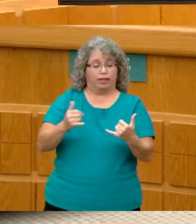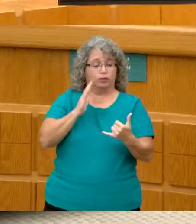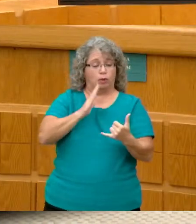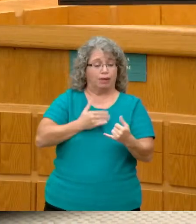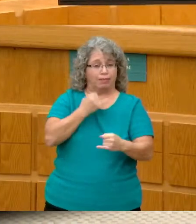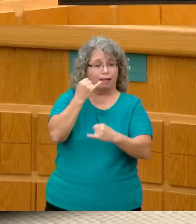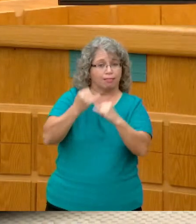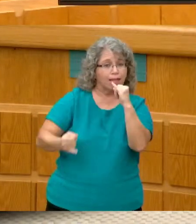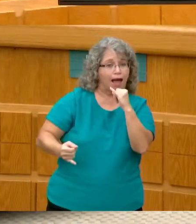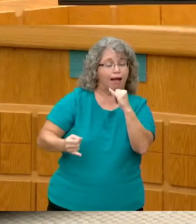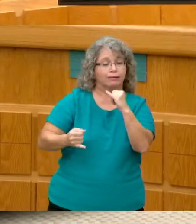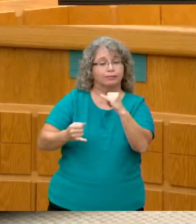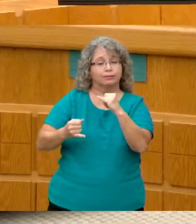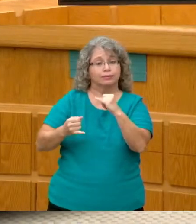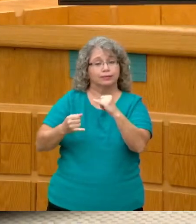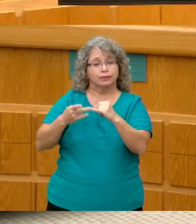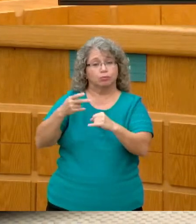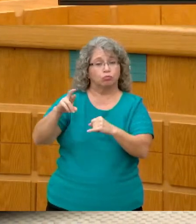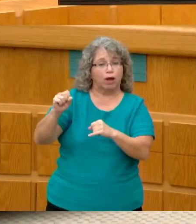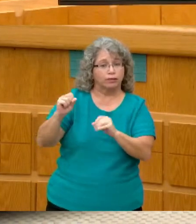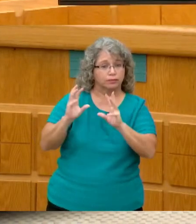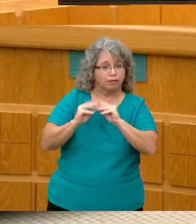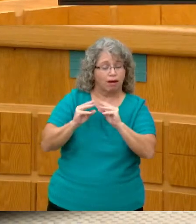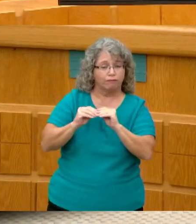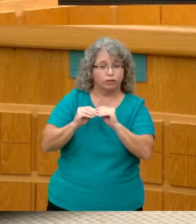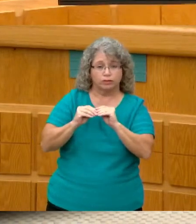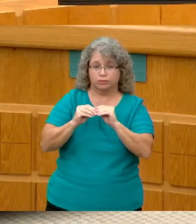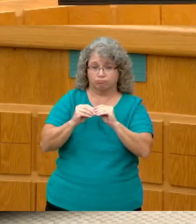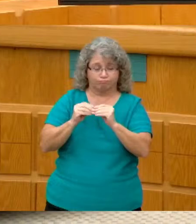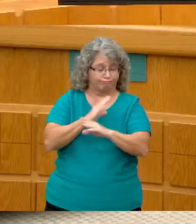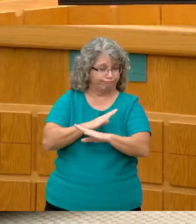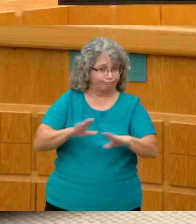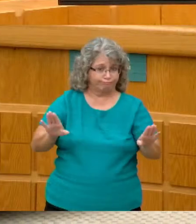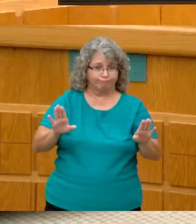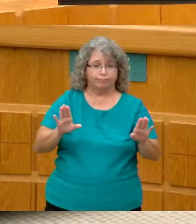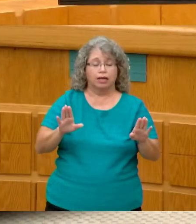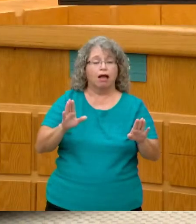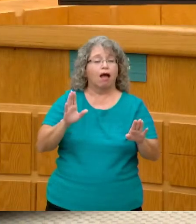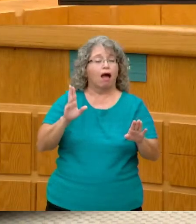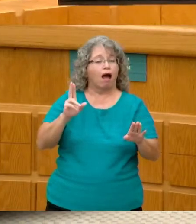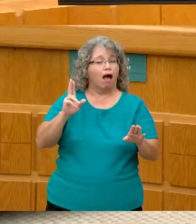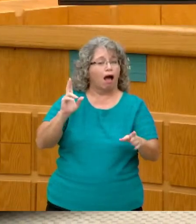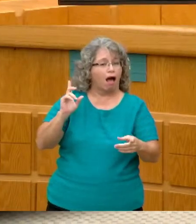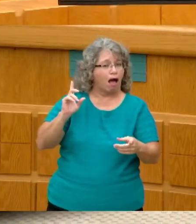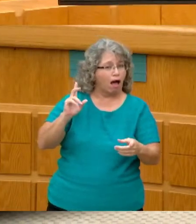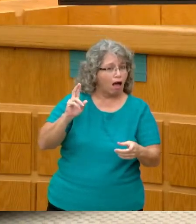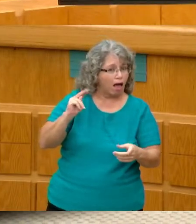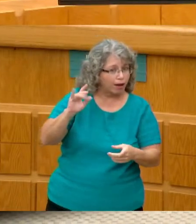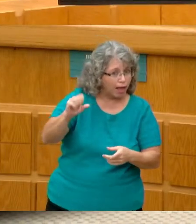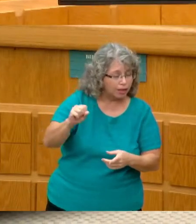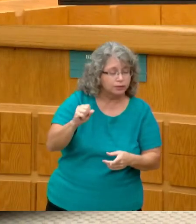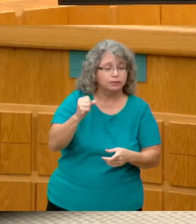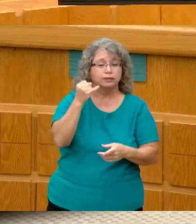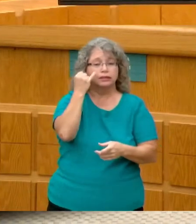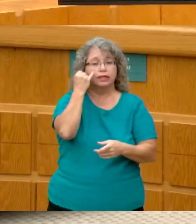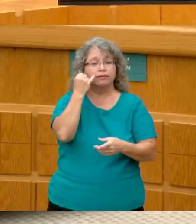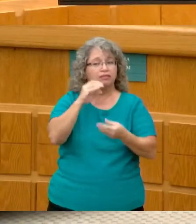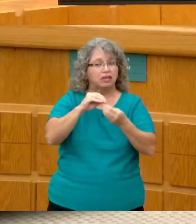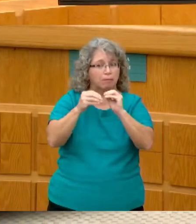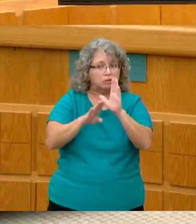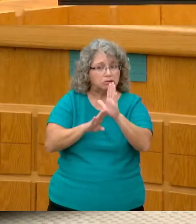season. We've seen our numbers decrease, so we won't be hosting any more briefings for now, but again, we will revisit this as needed.